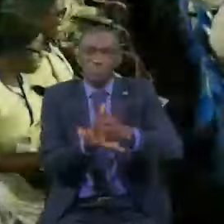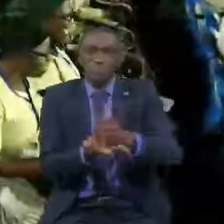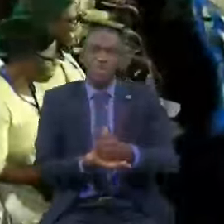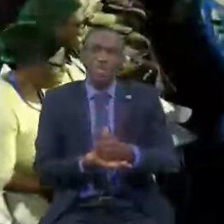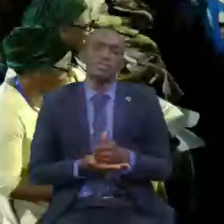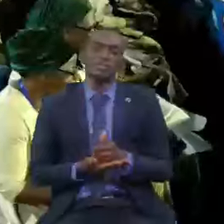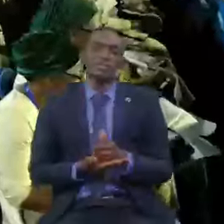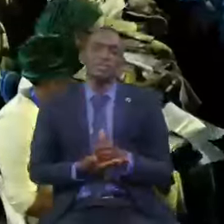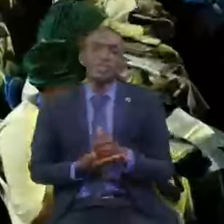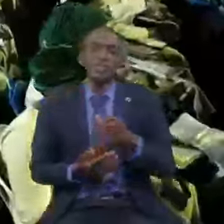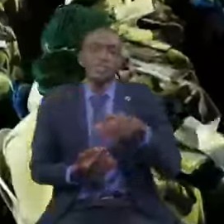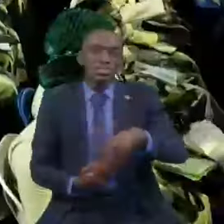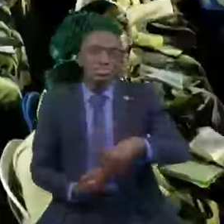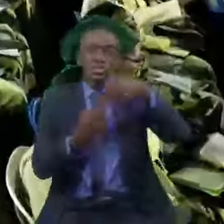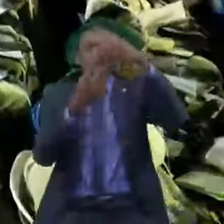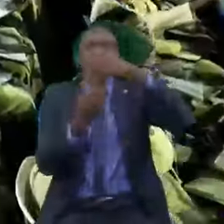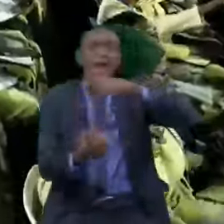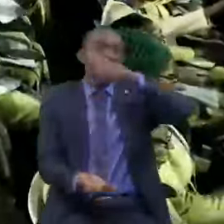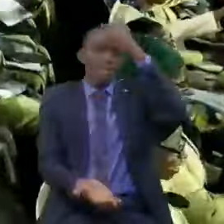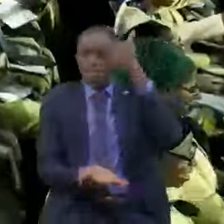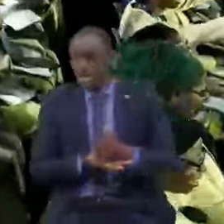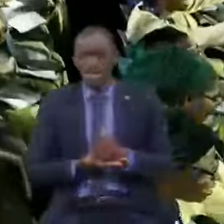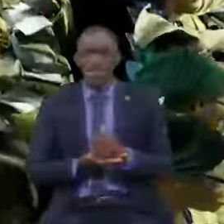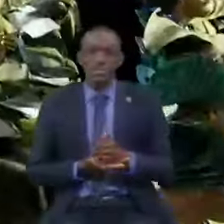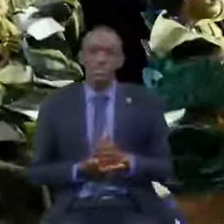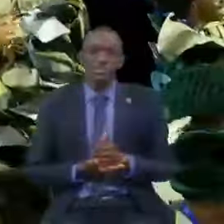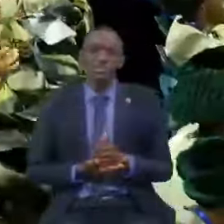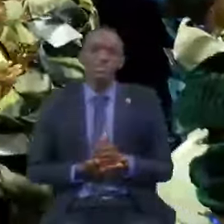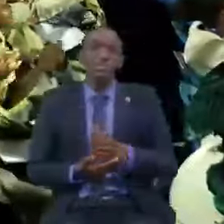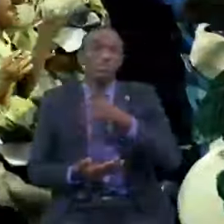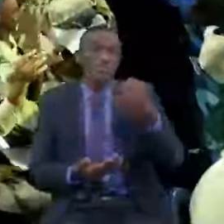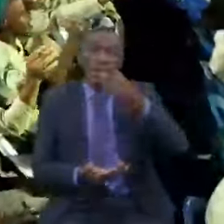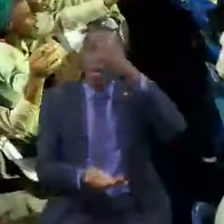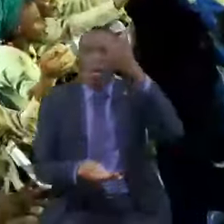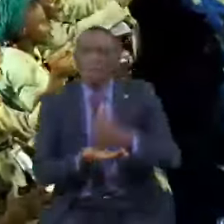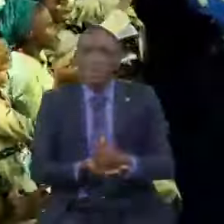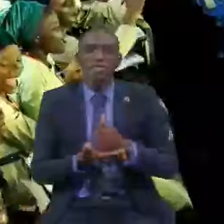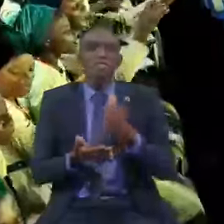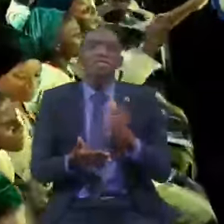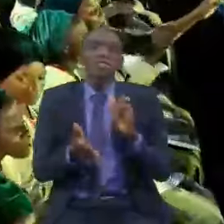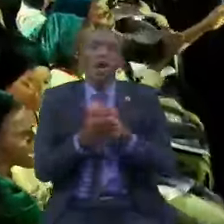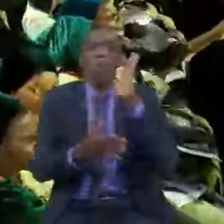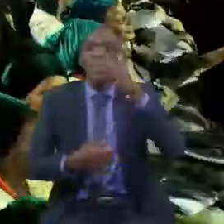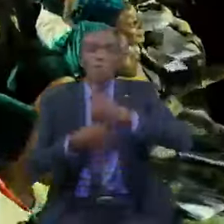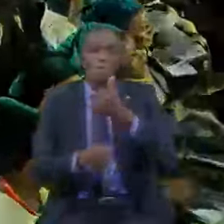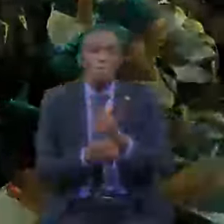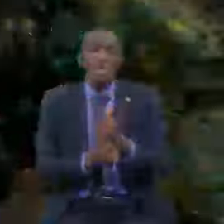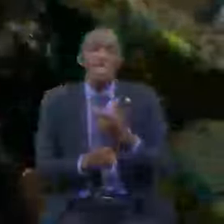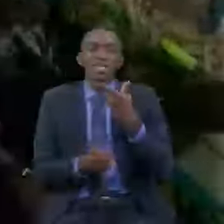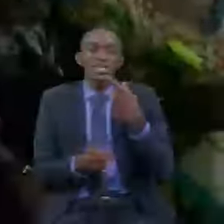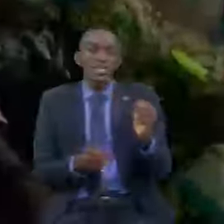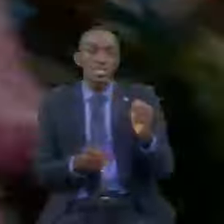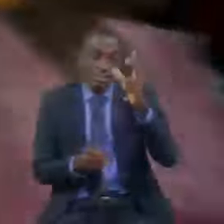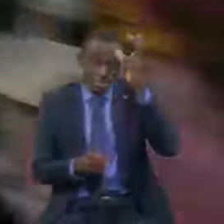spectacular amen, the amen that will make the devil know, hey, don't